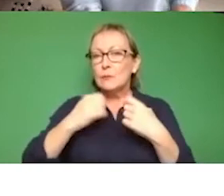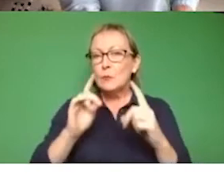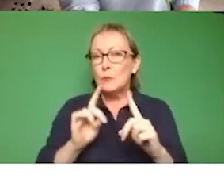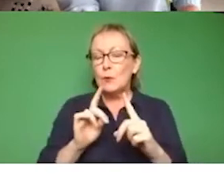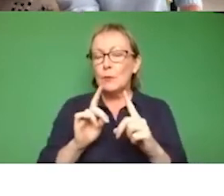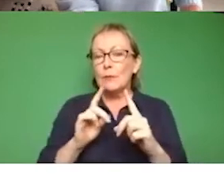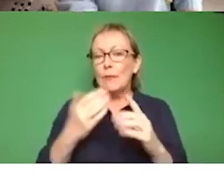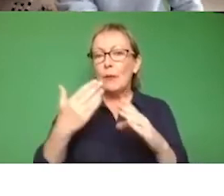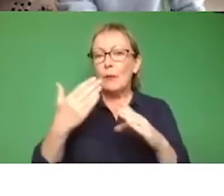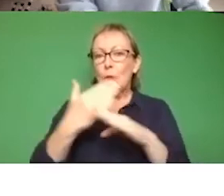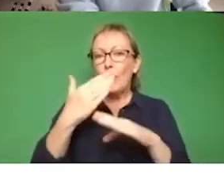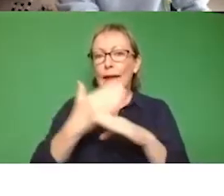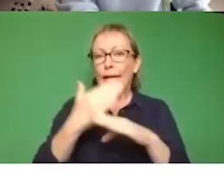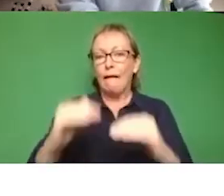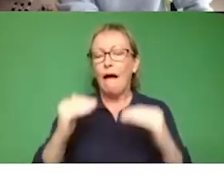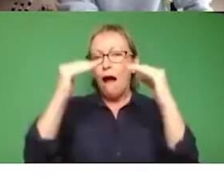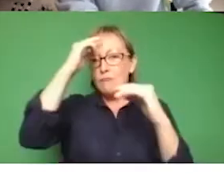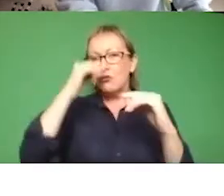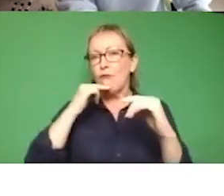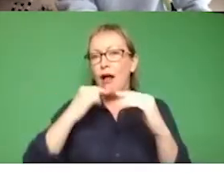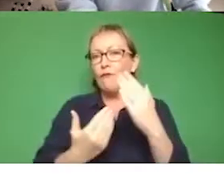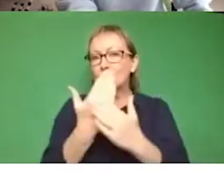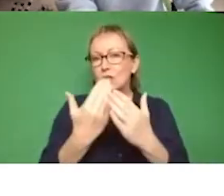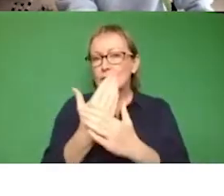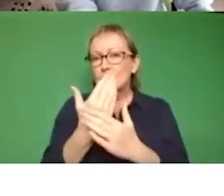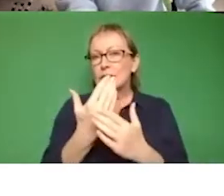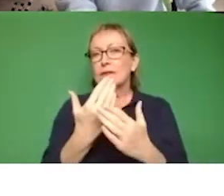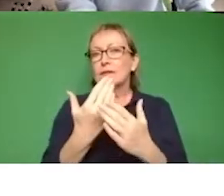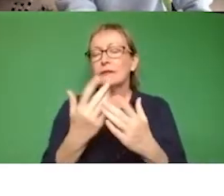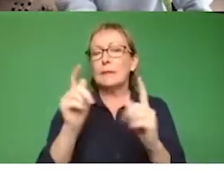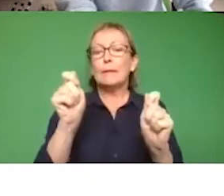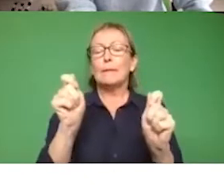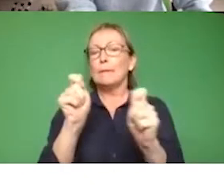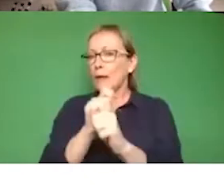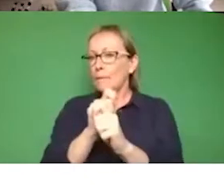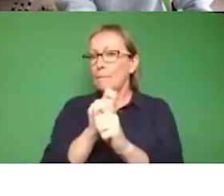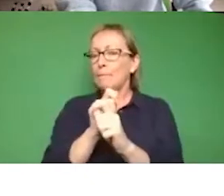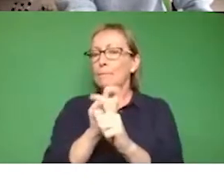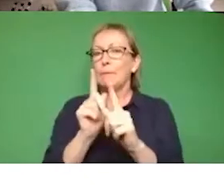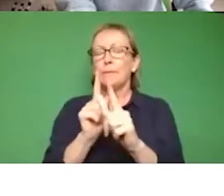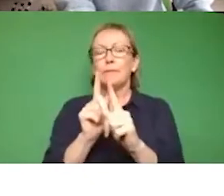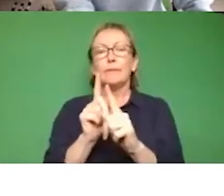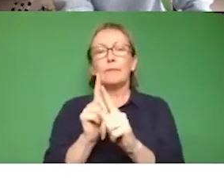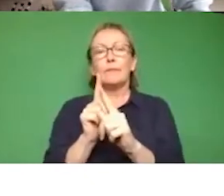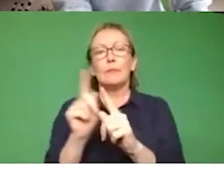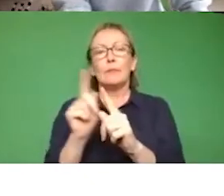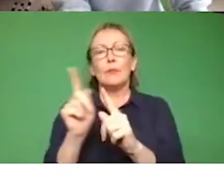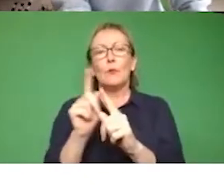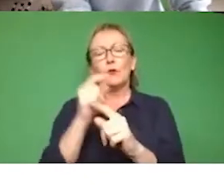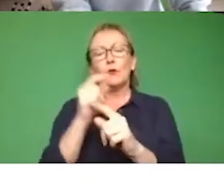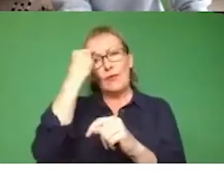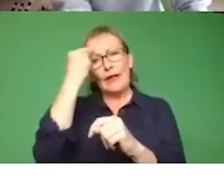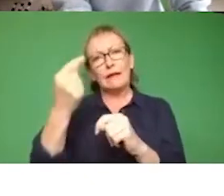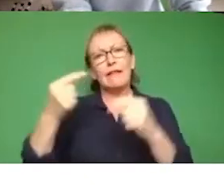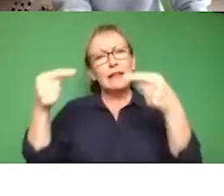working in high profile fashion for a few years. Yeah. And then but I suppose what do you think are the challenges